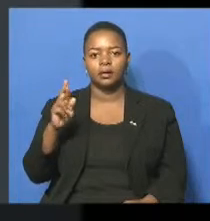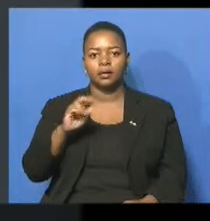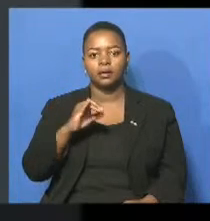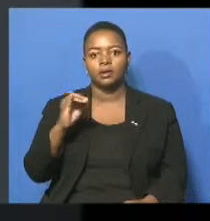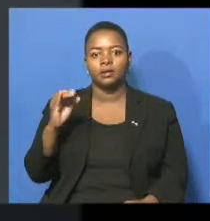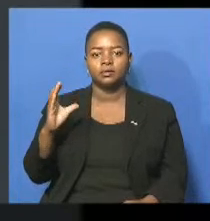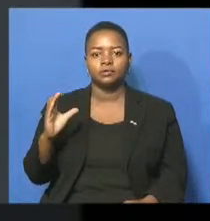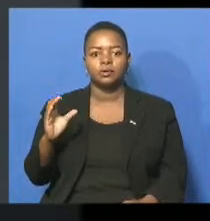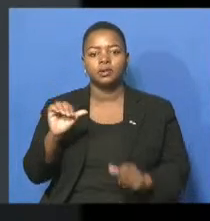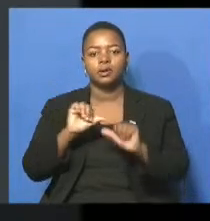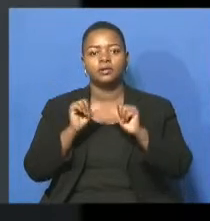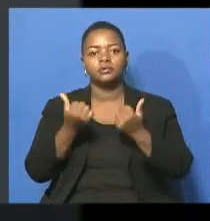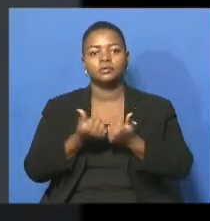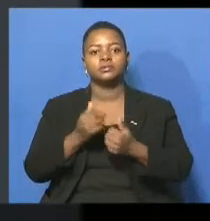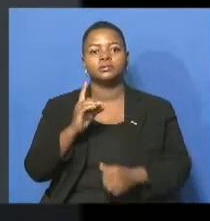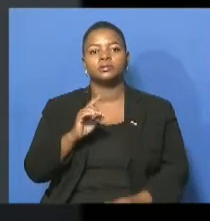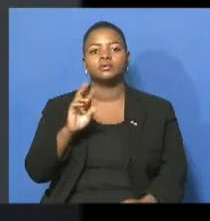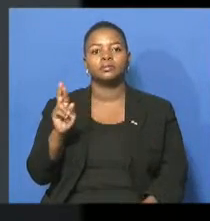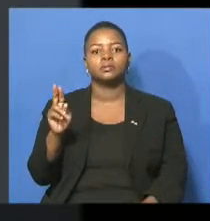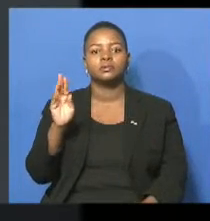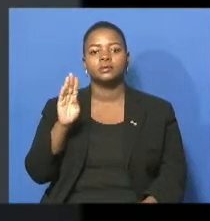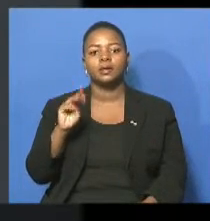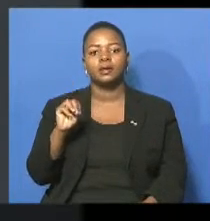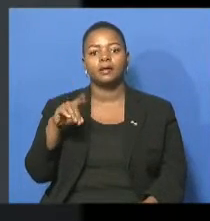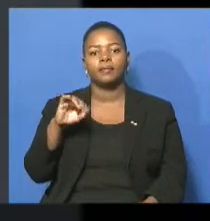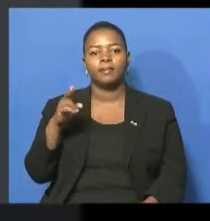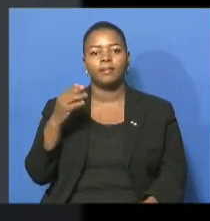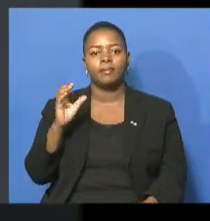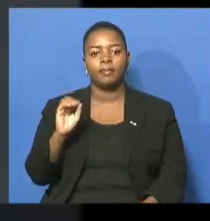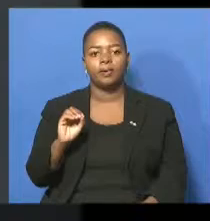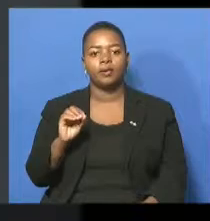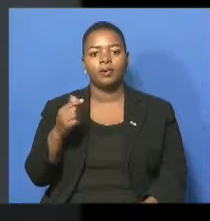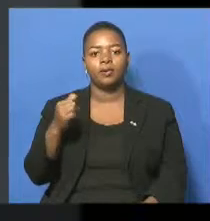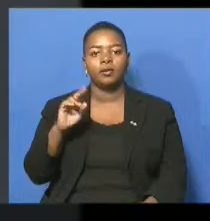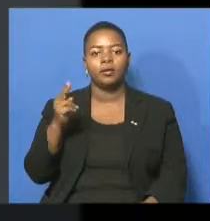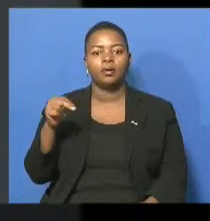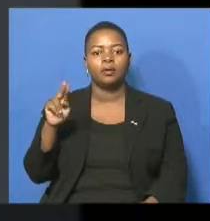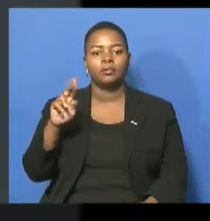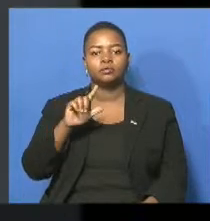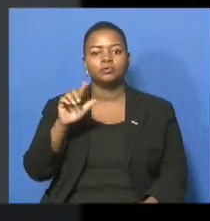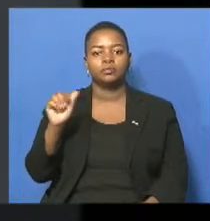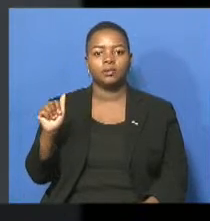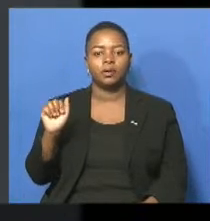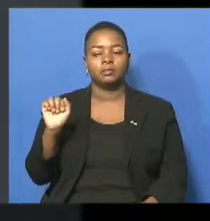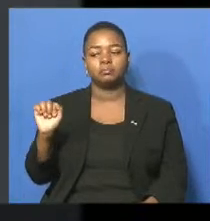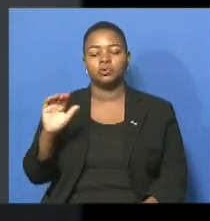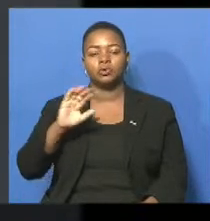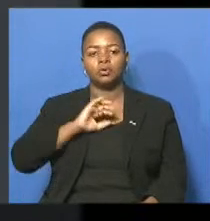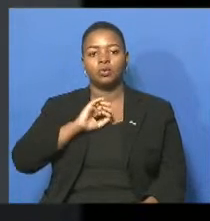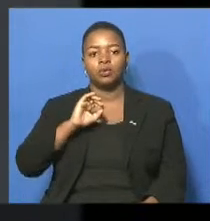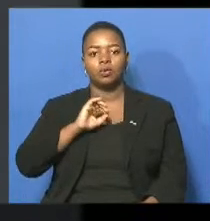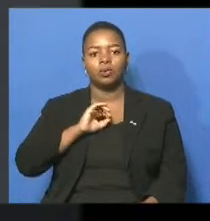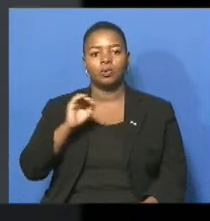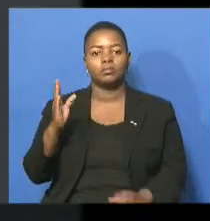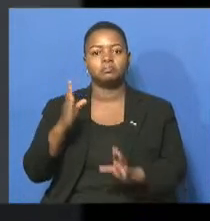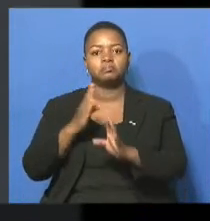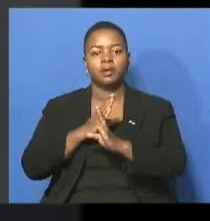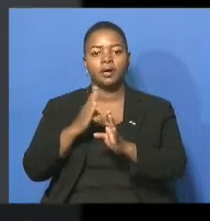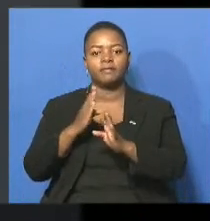Mpho Thula, who is a psychiatrist in his private clinic, Ebiduan Zeta